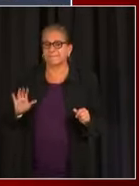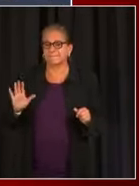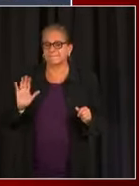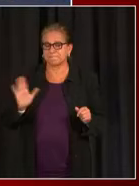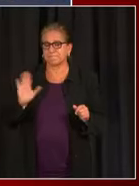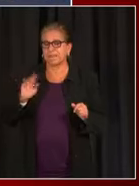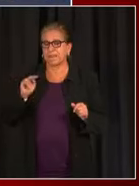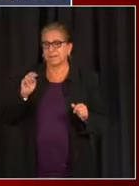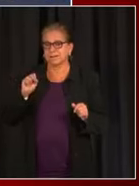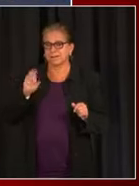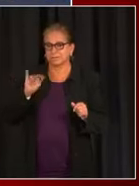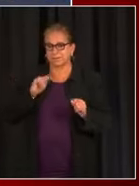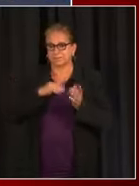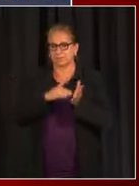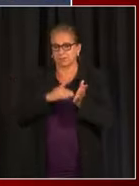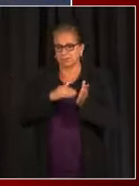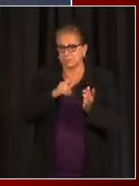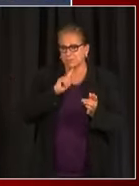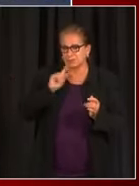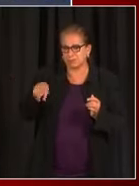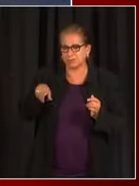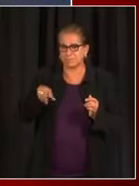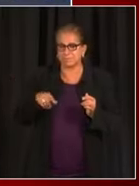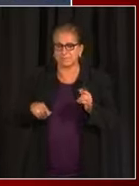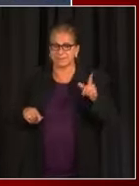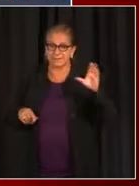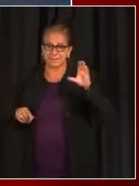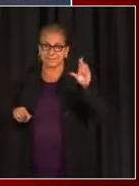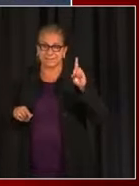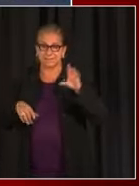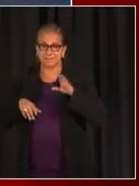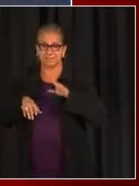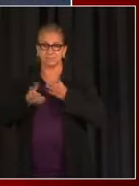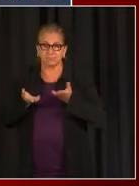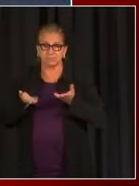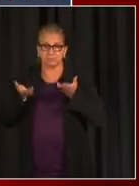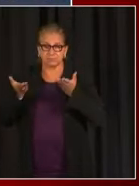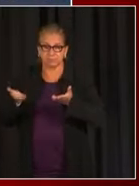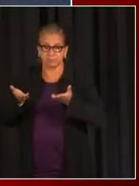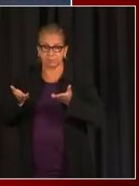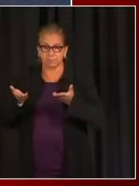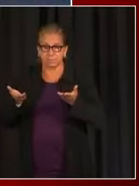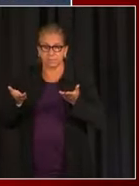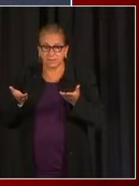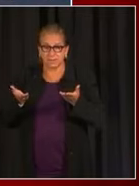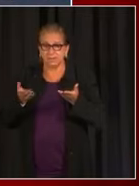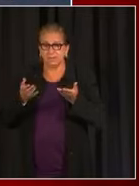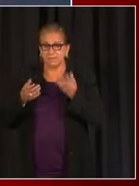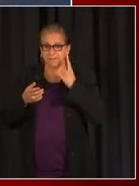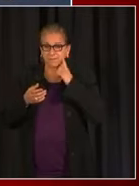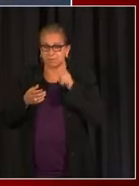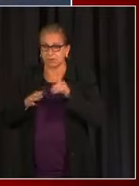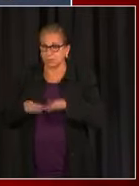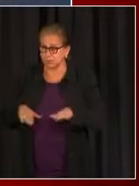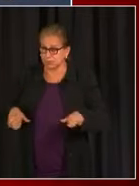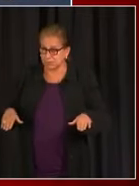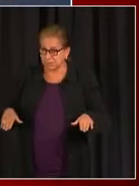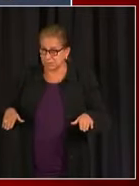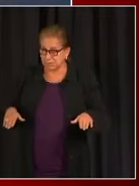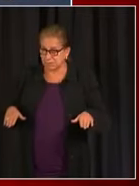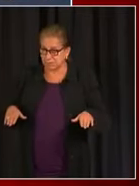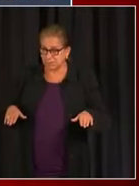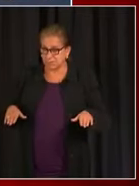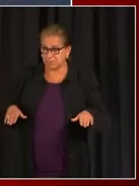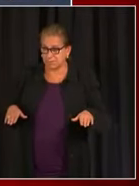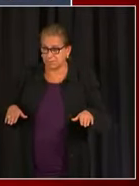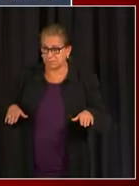the CDC advised, and even some other associations, including the American Academy of Pediatrics, that we do not have